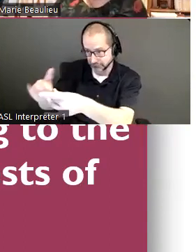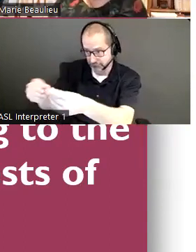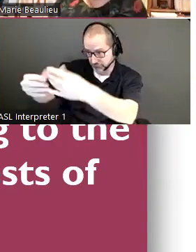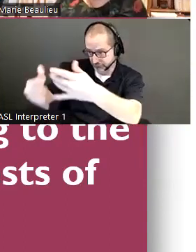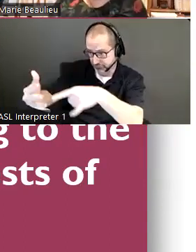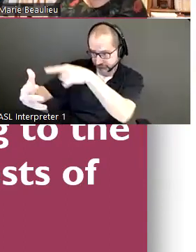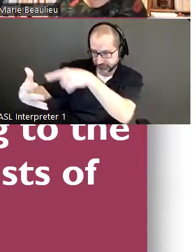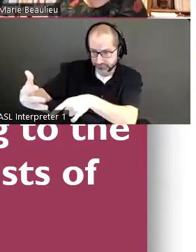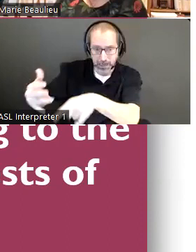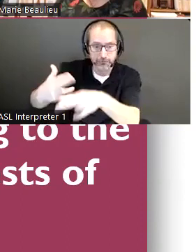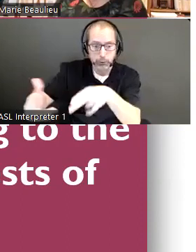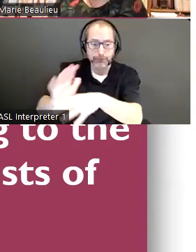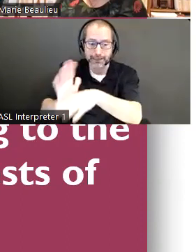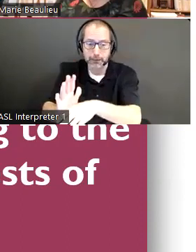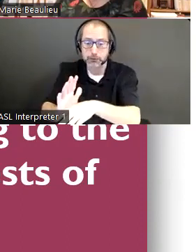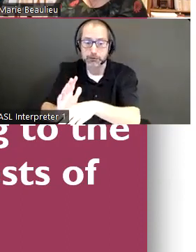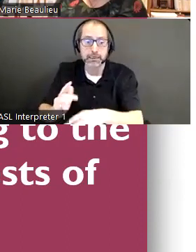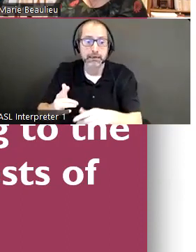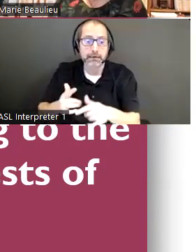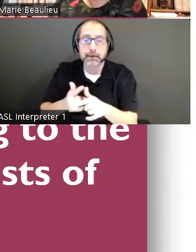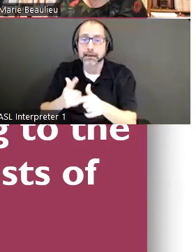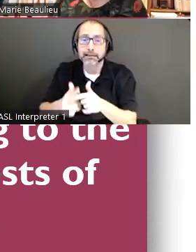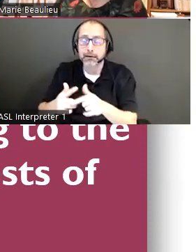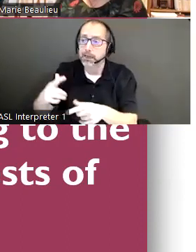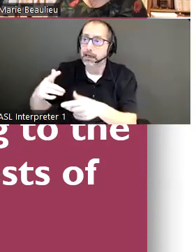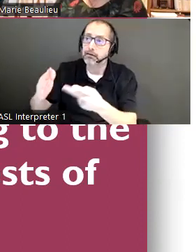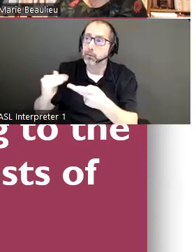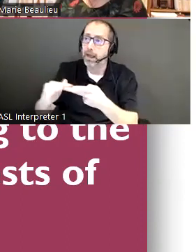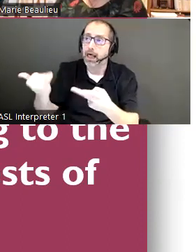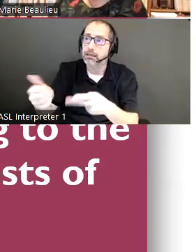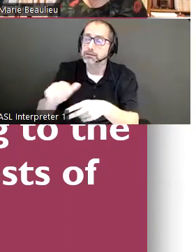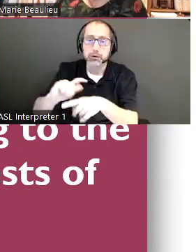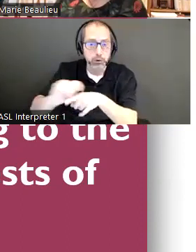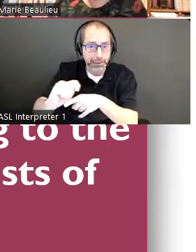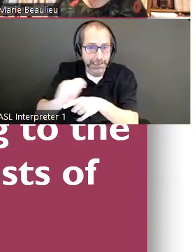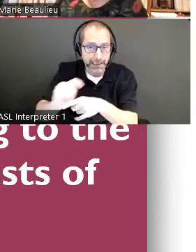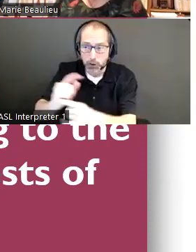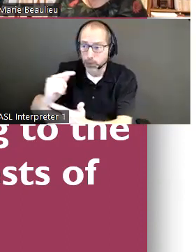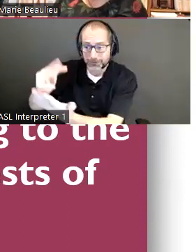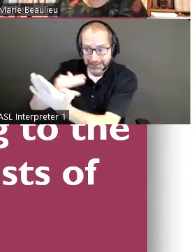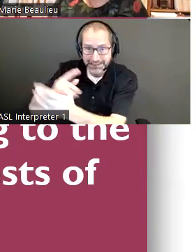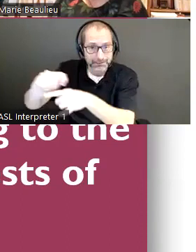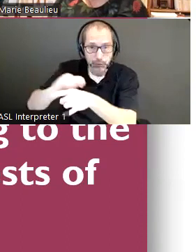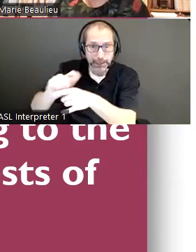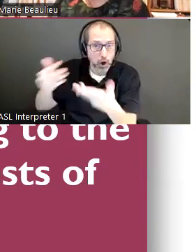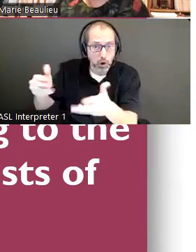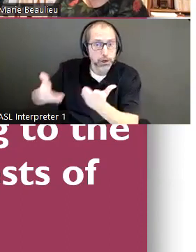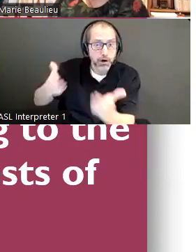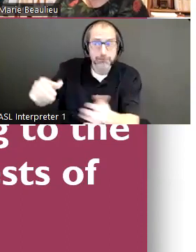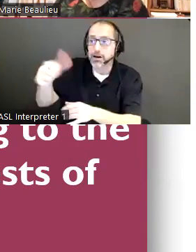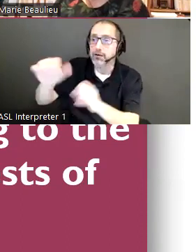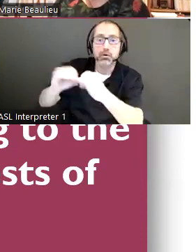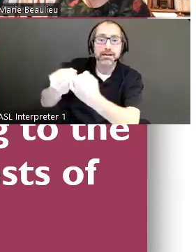video here. And in addition to this training video, we have created list of training already offered by other